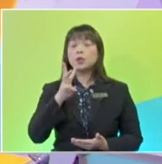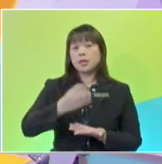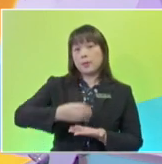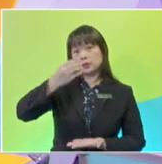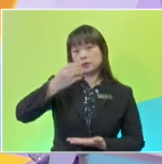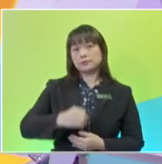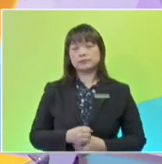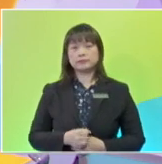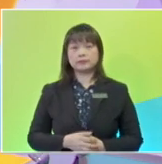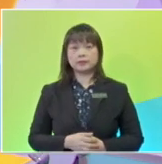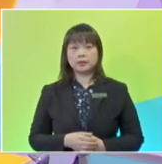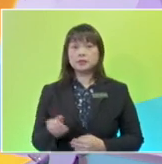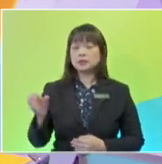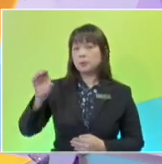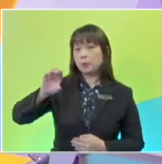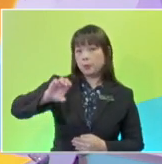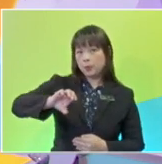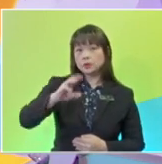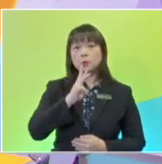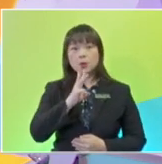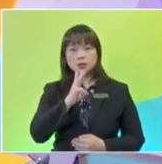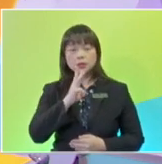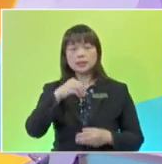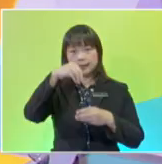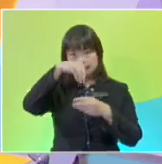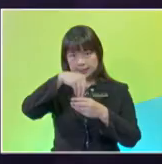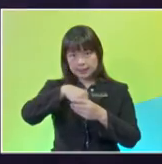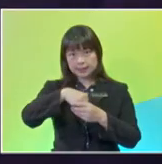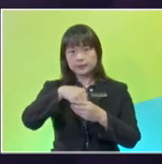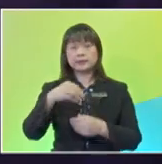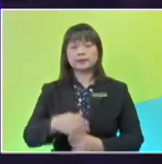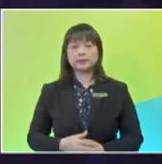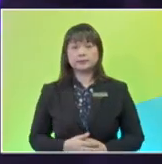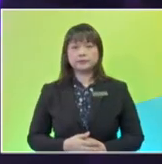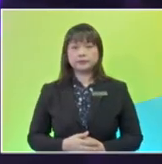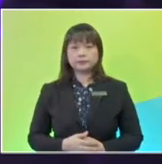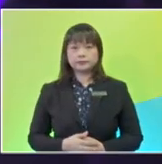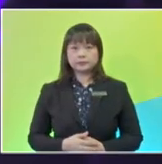pour water inside this mini aquarium. Okay.